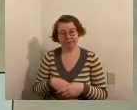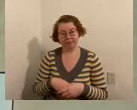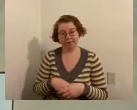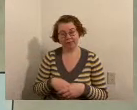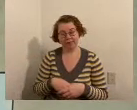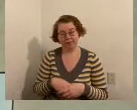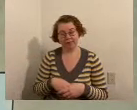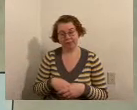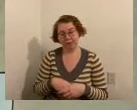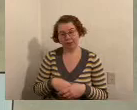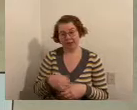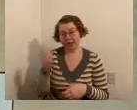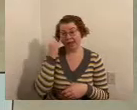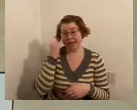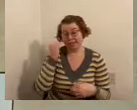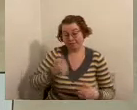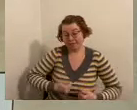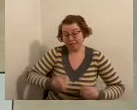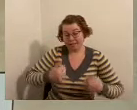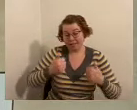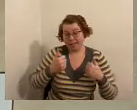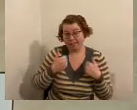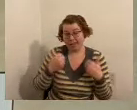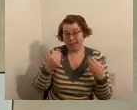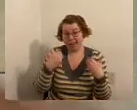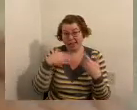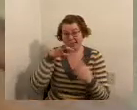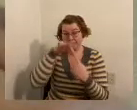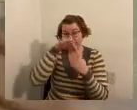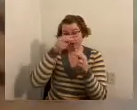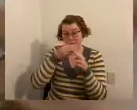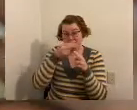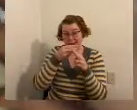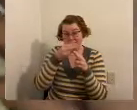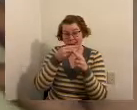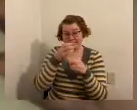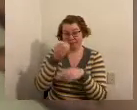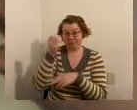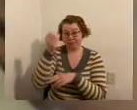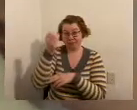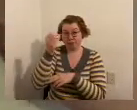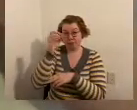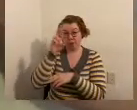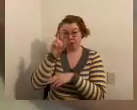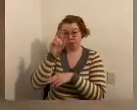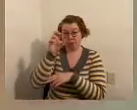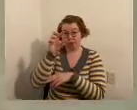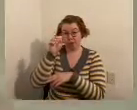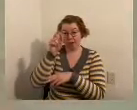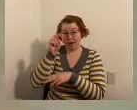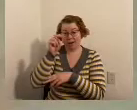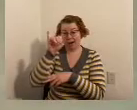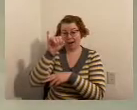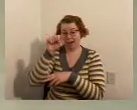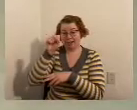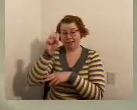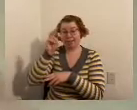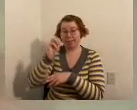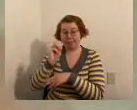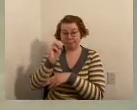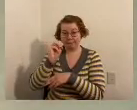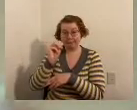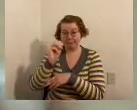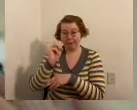when a thing is living, it has a special name. We can say that it is